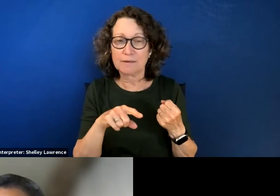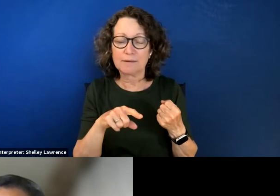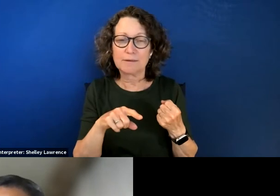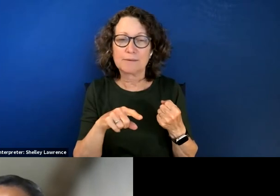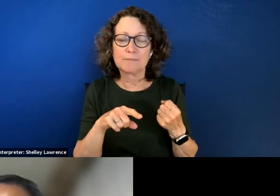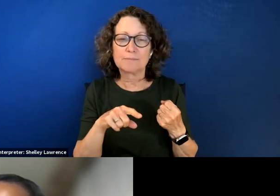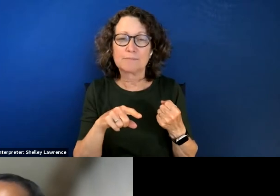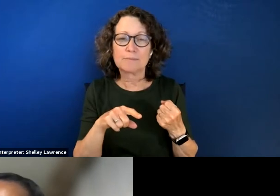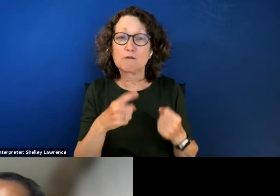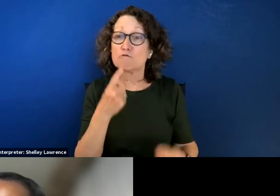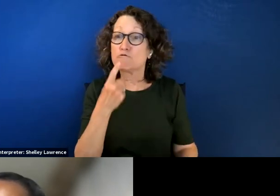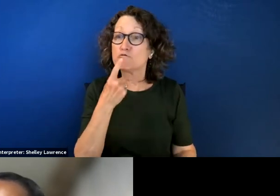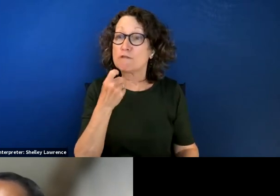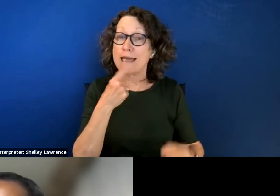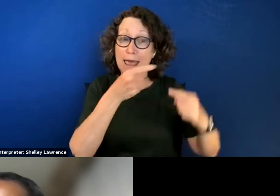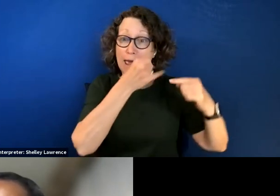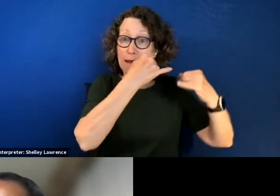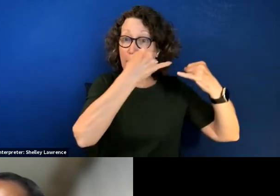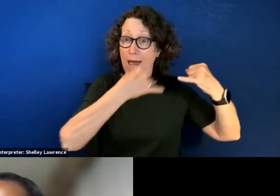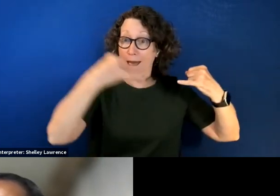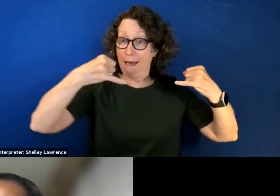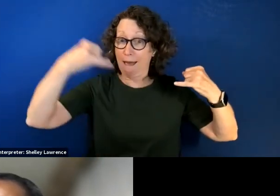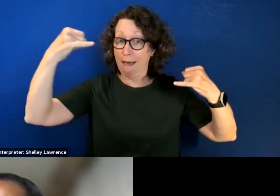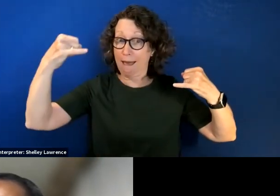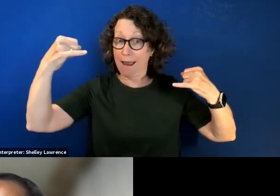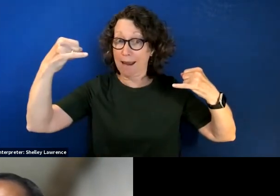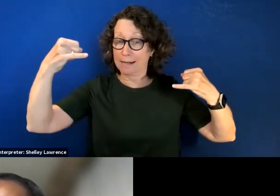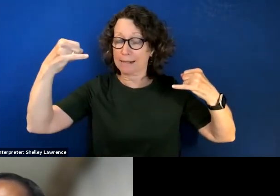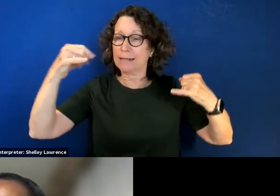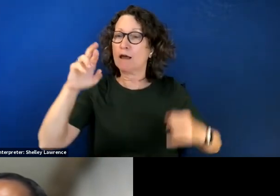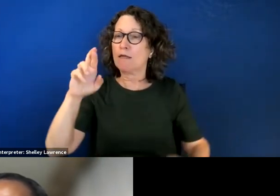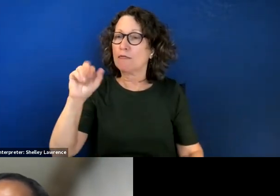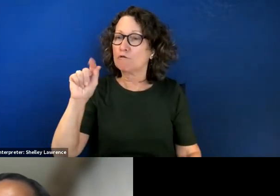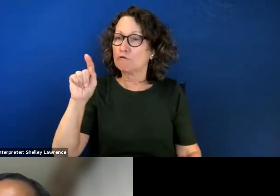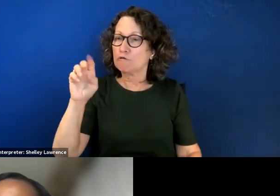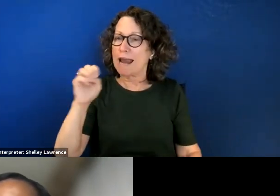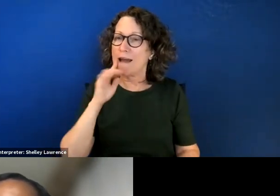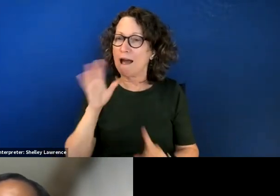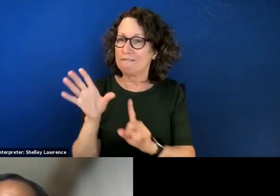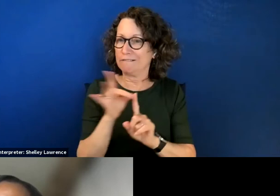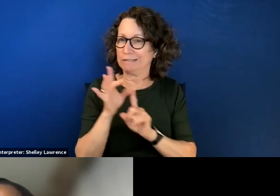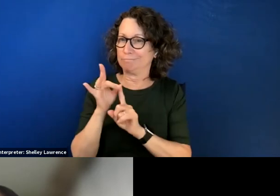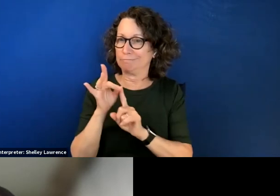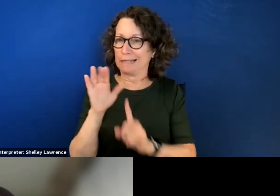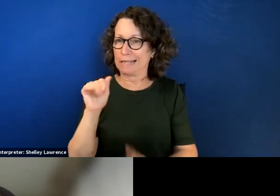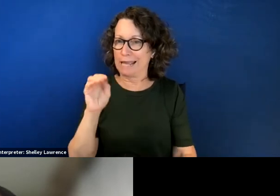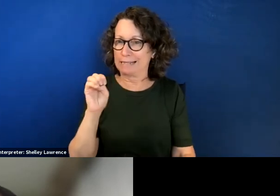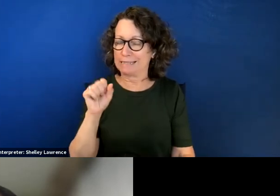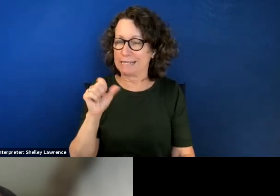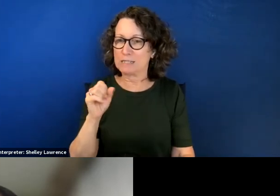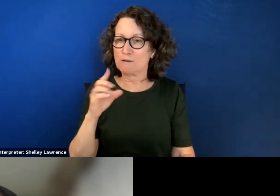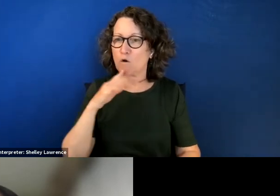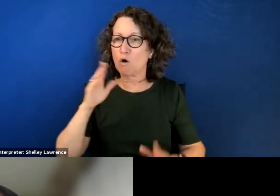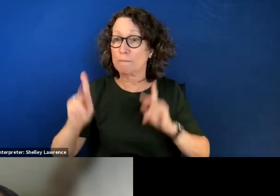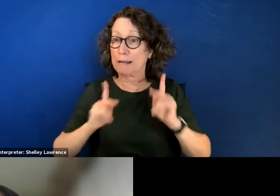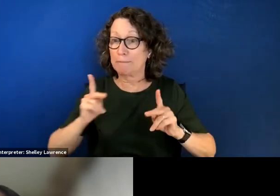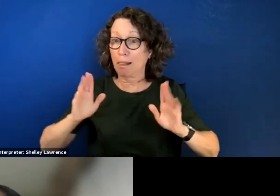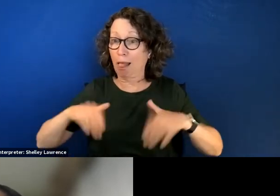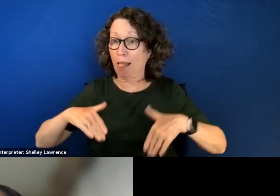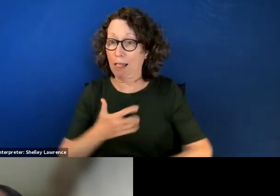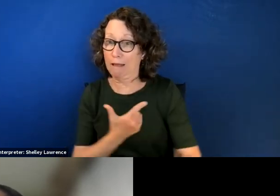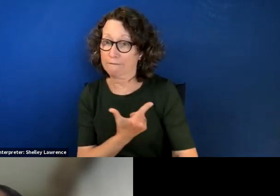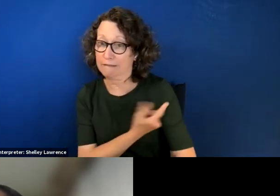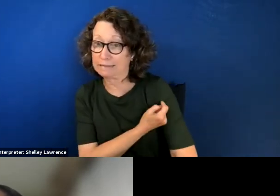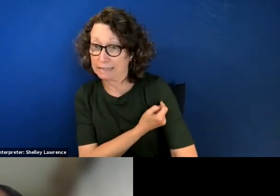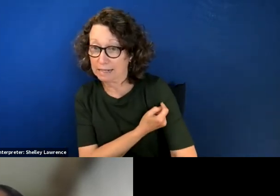the red line there is the rate of cases for unvaccinated